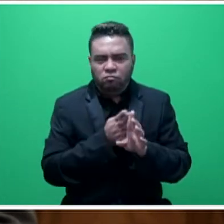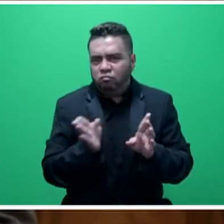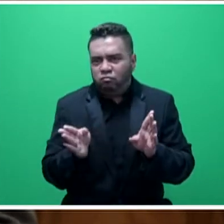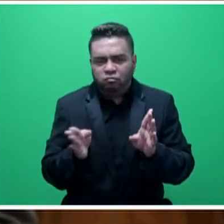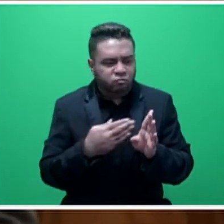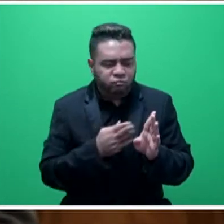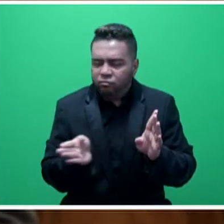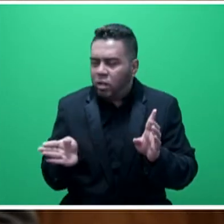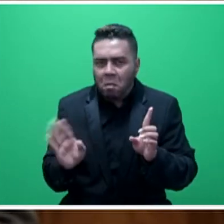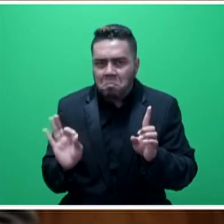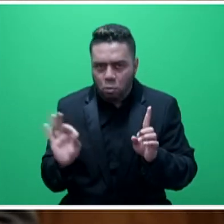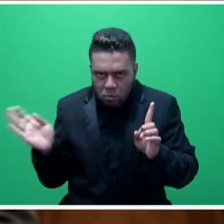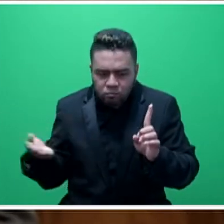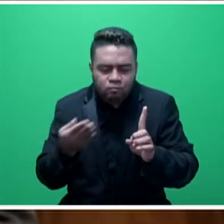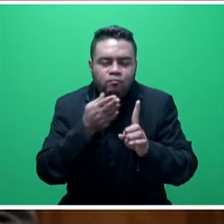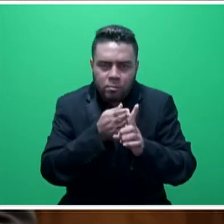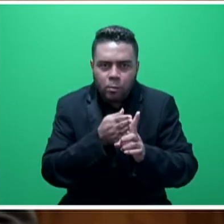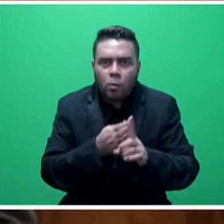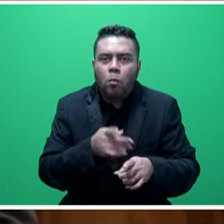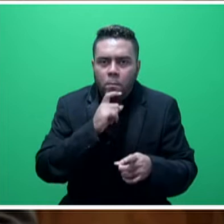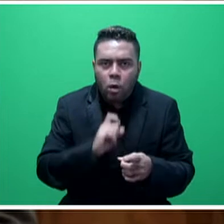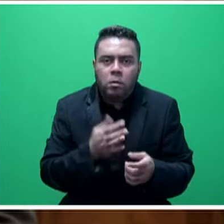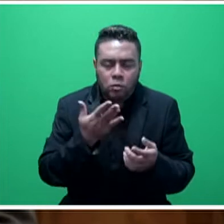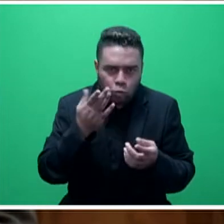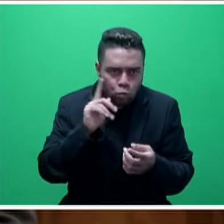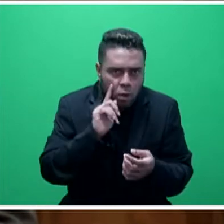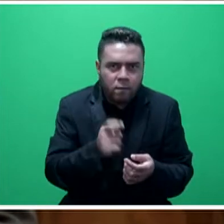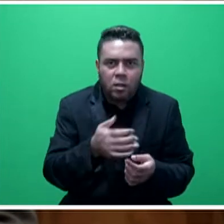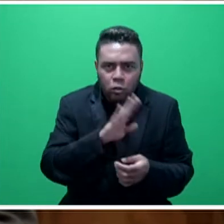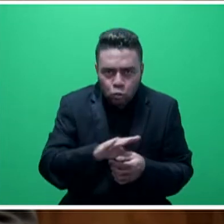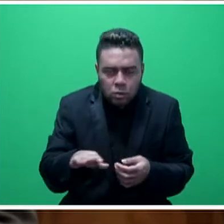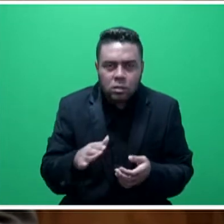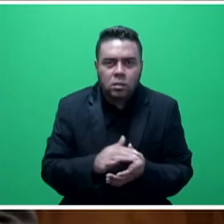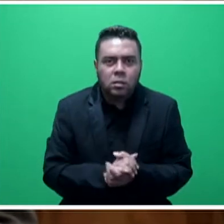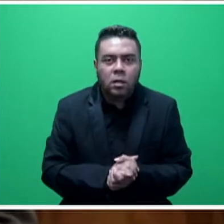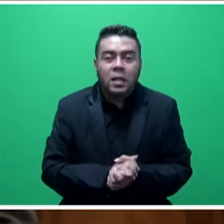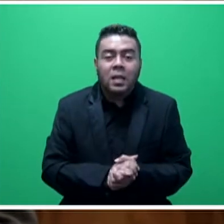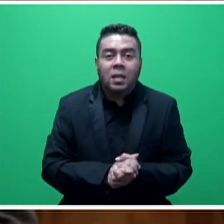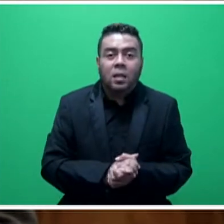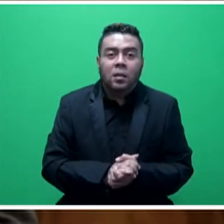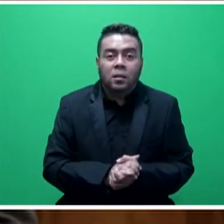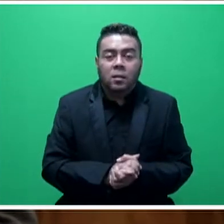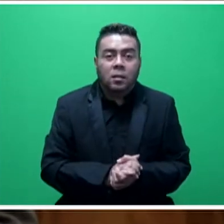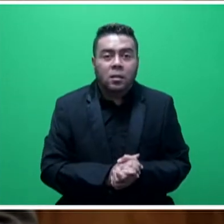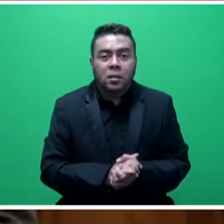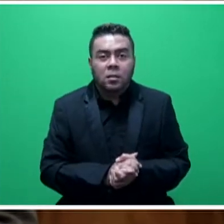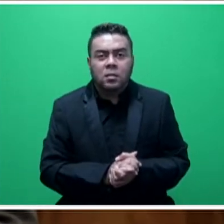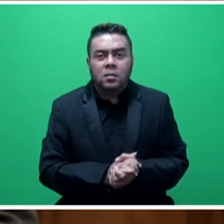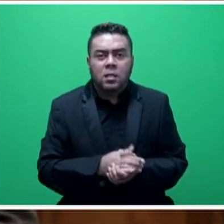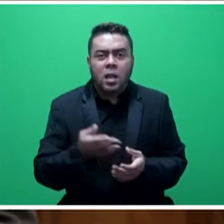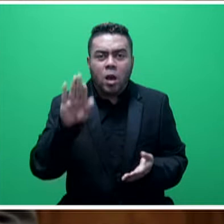this promise. Mr. Speaker said, the Leader of Opposition, Honourable Rambuka, in his statement earlier this morning, equated a reduction in the